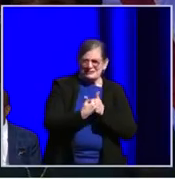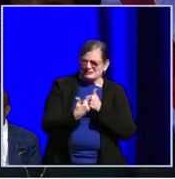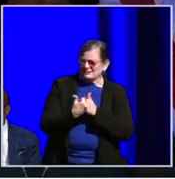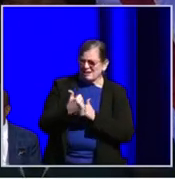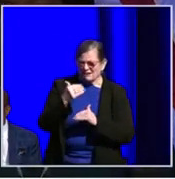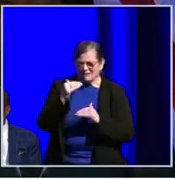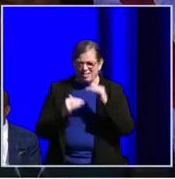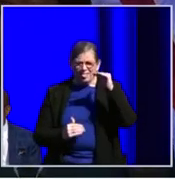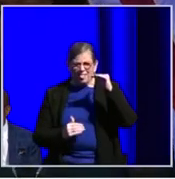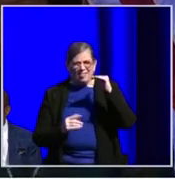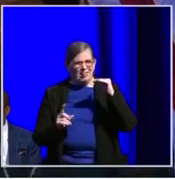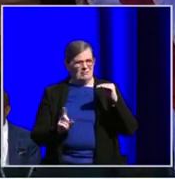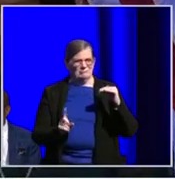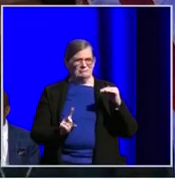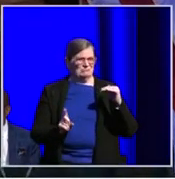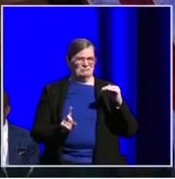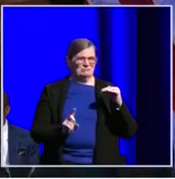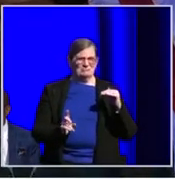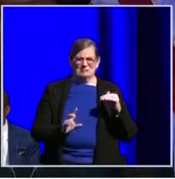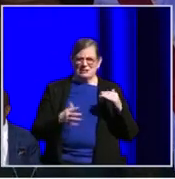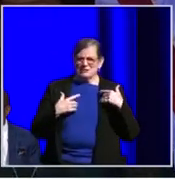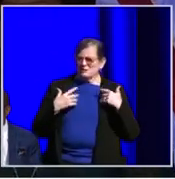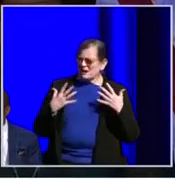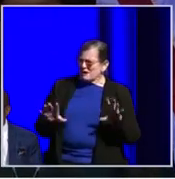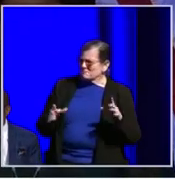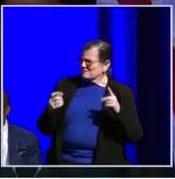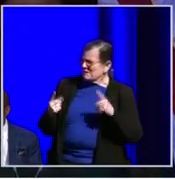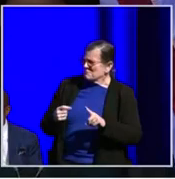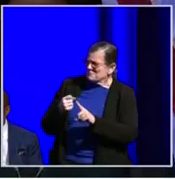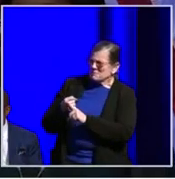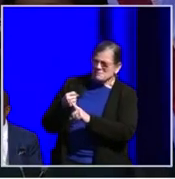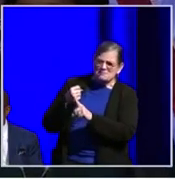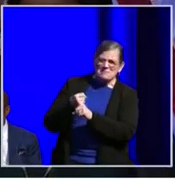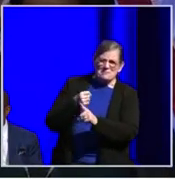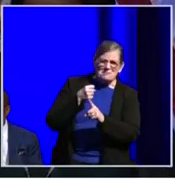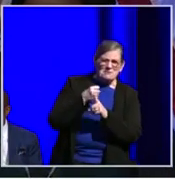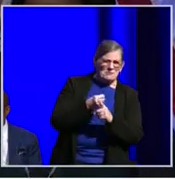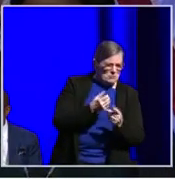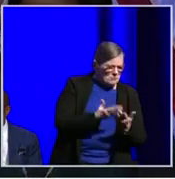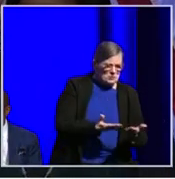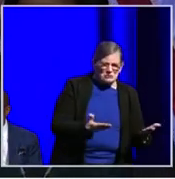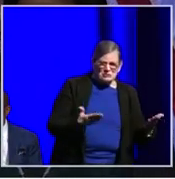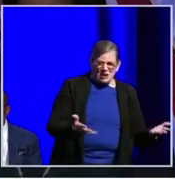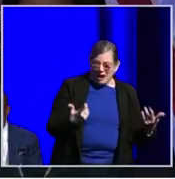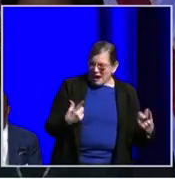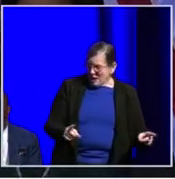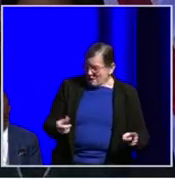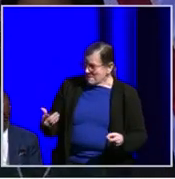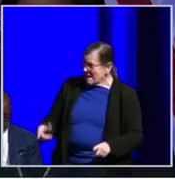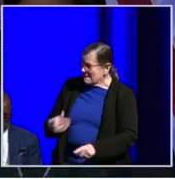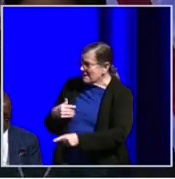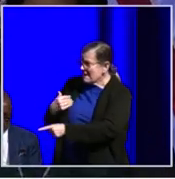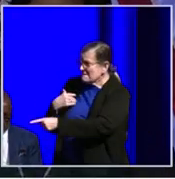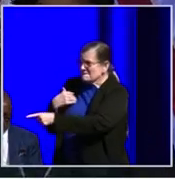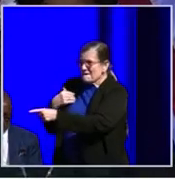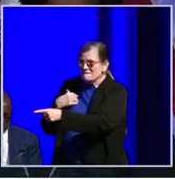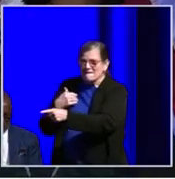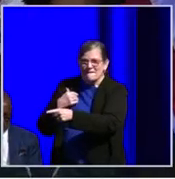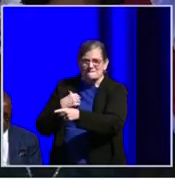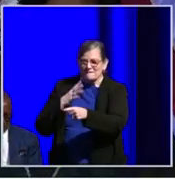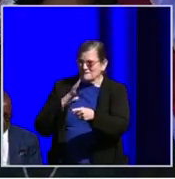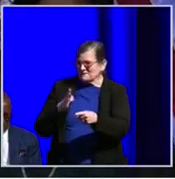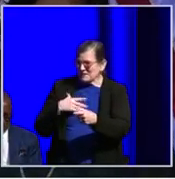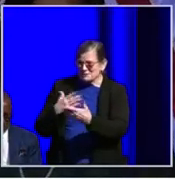Far too often, our abundant resources and the opportunities that those resources create are not shared equally. And as a